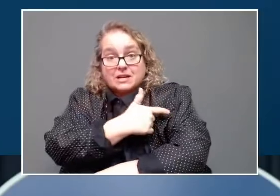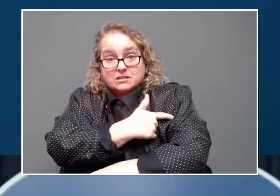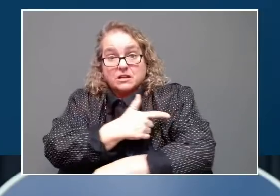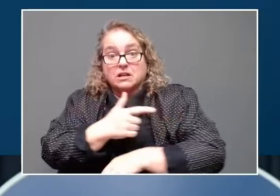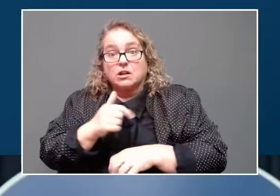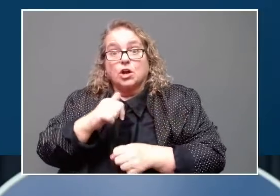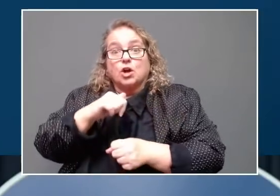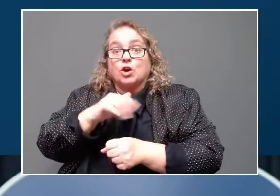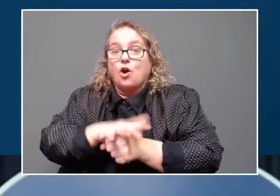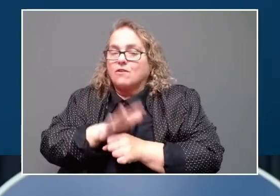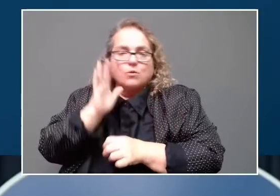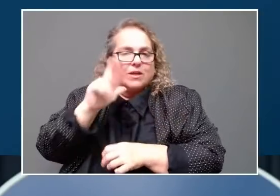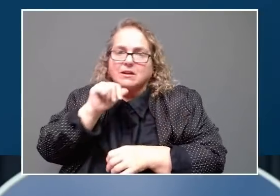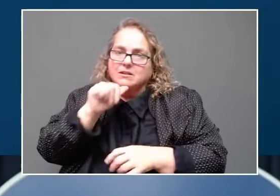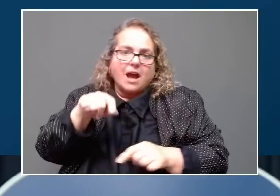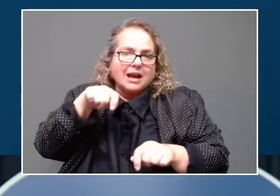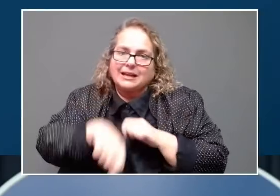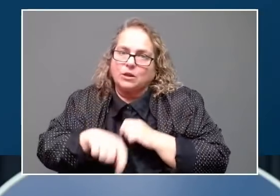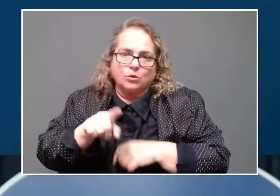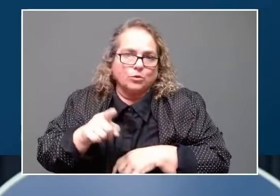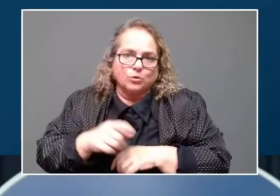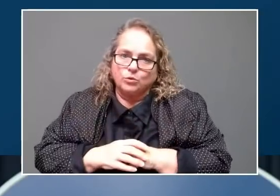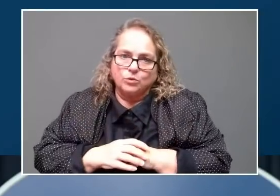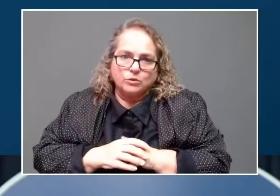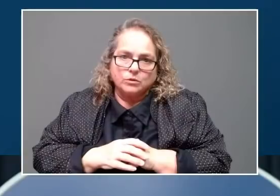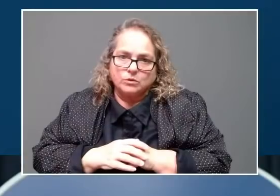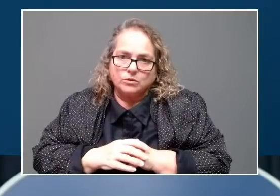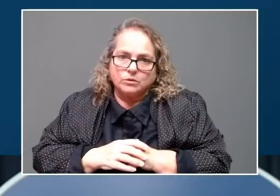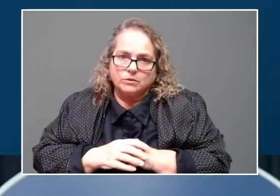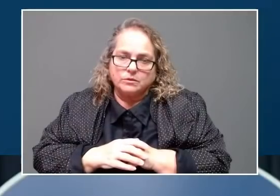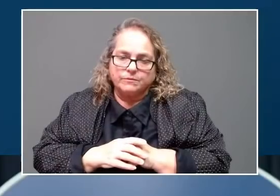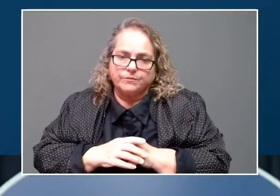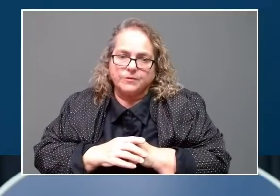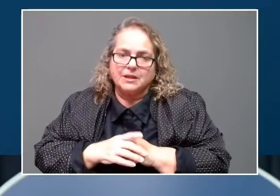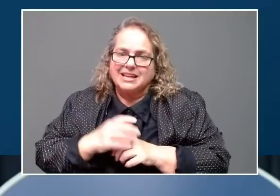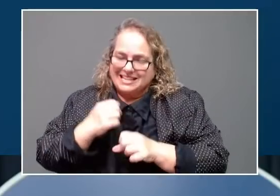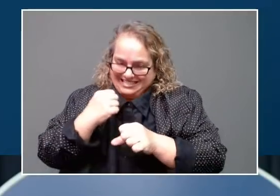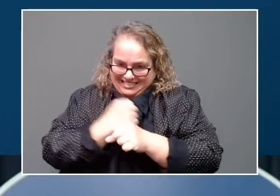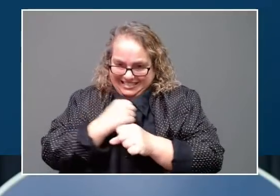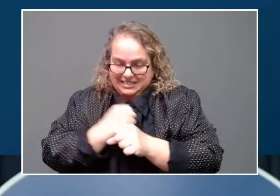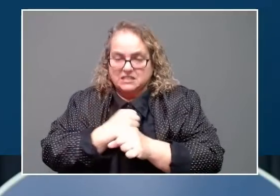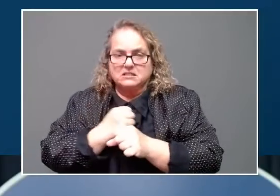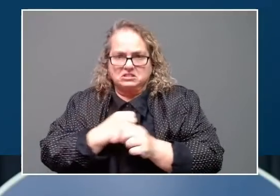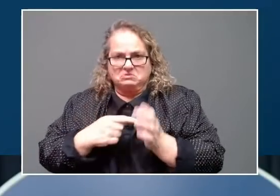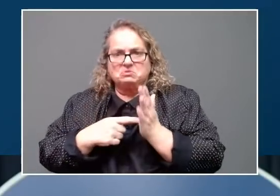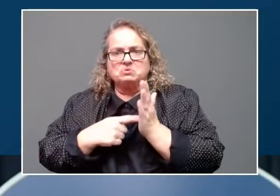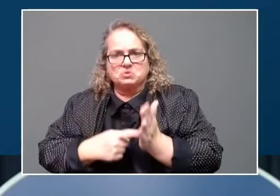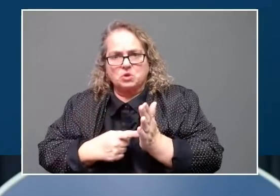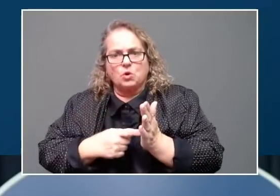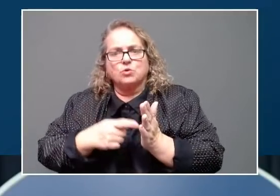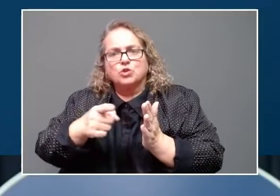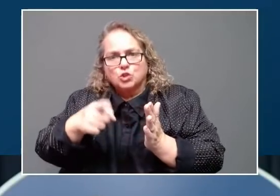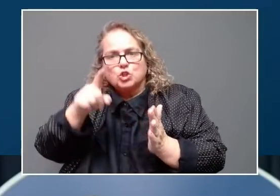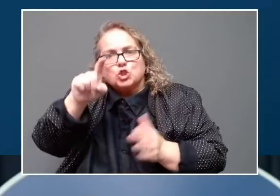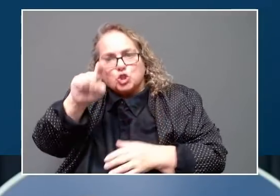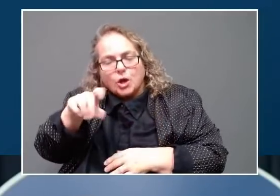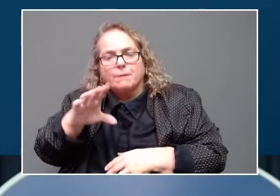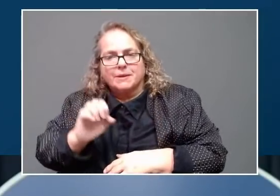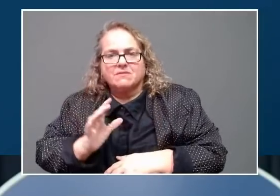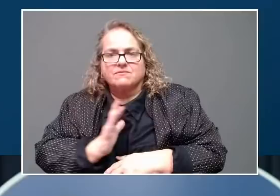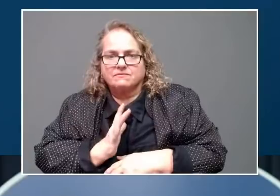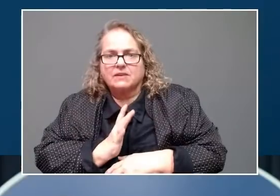going to kill you. I mean, there is, from a statistical standpoint, almost